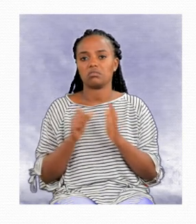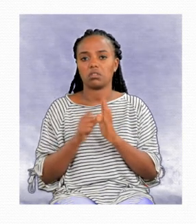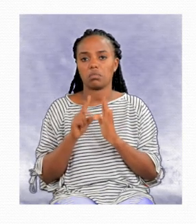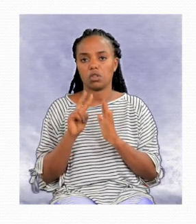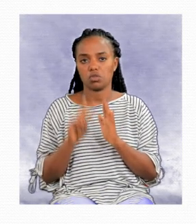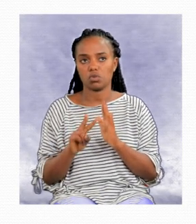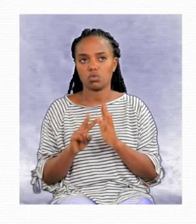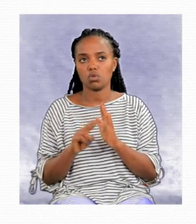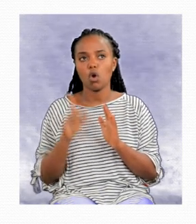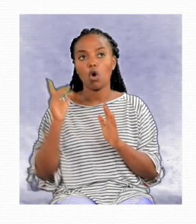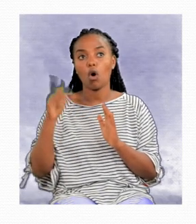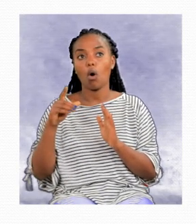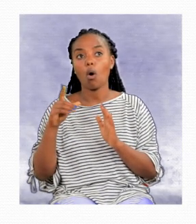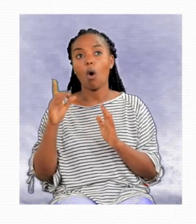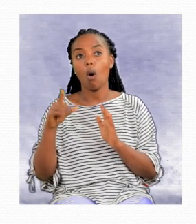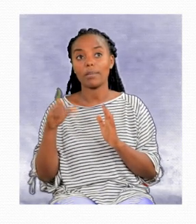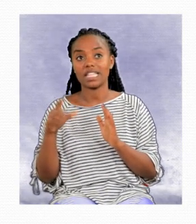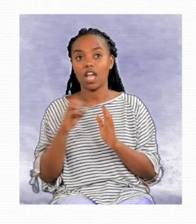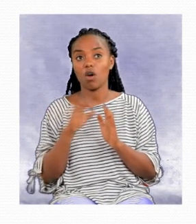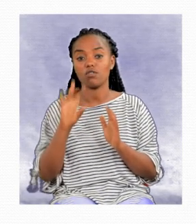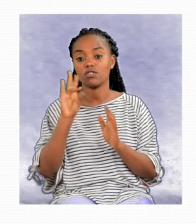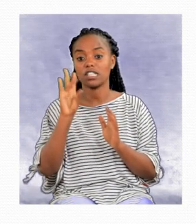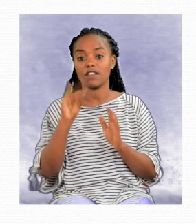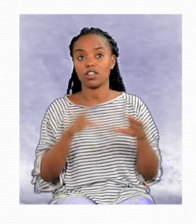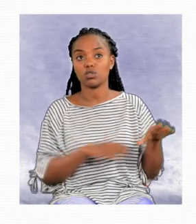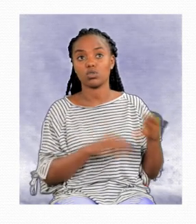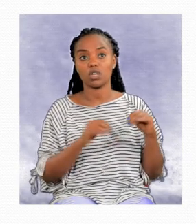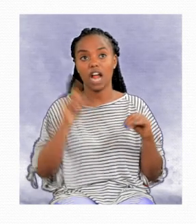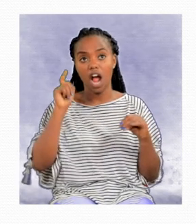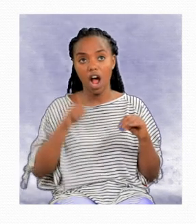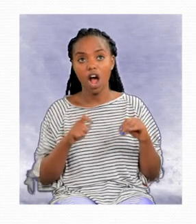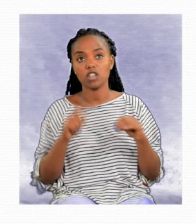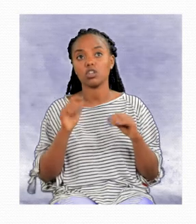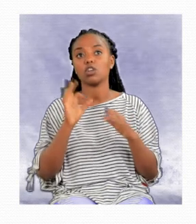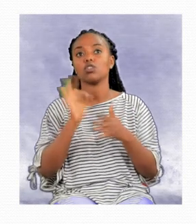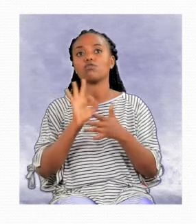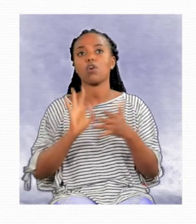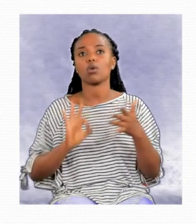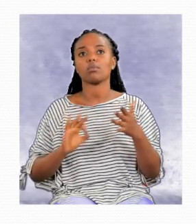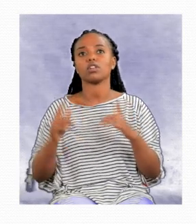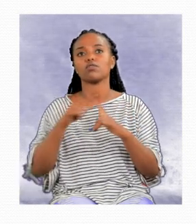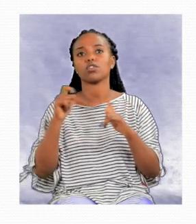A committee of 7 students has to be formed from